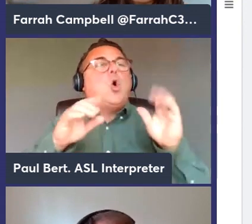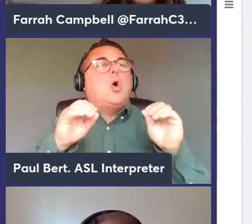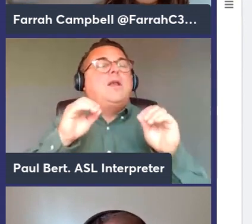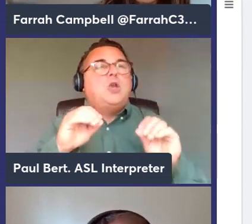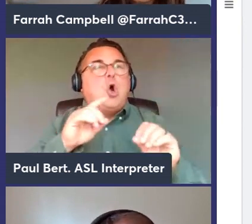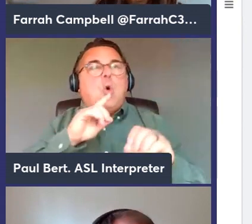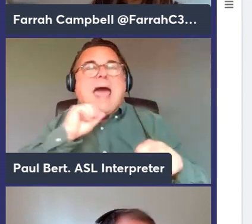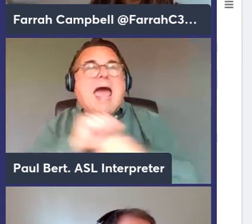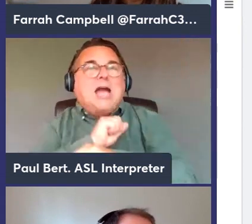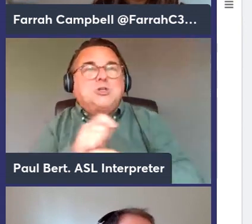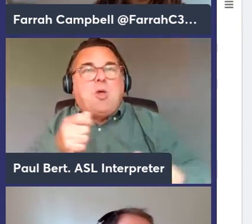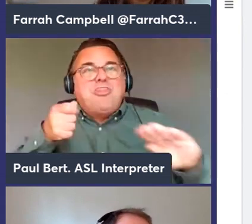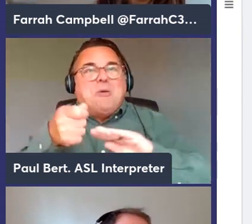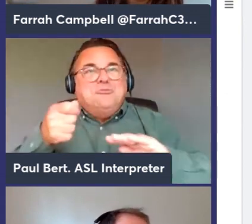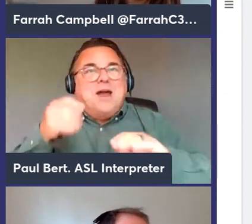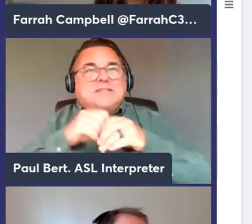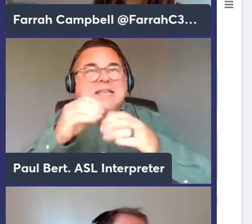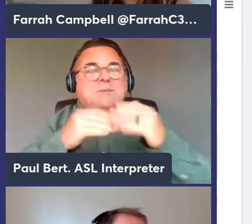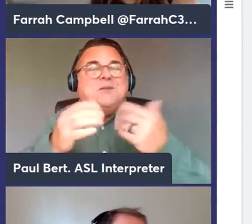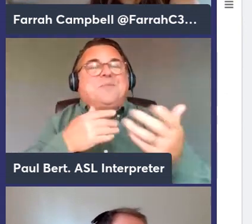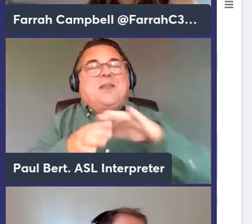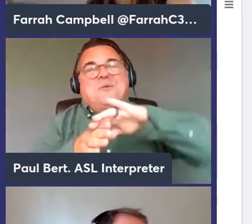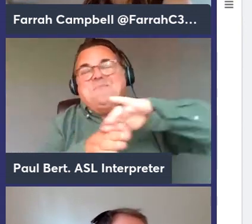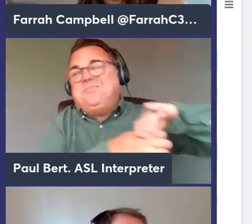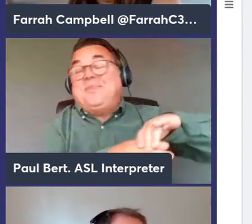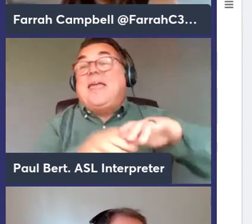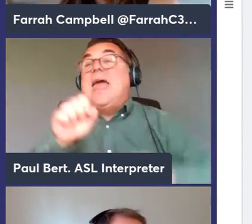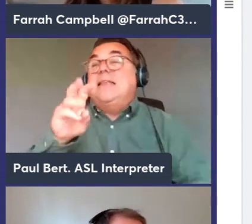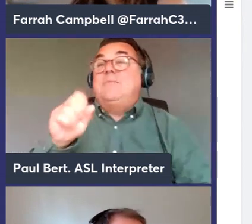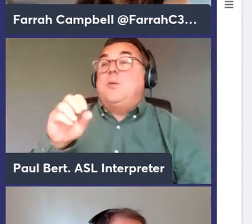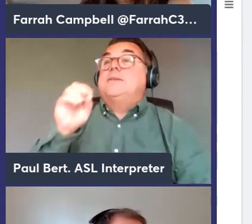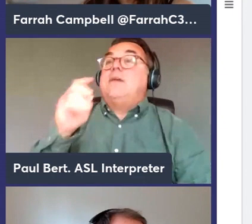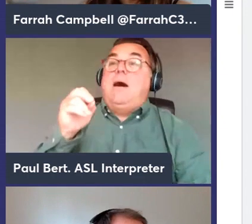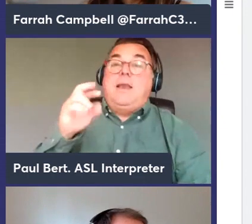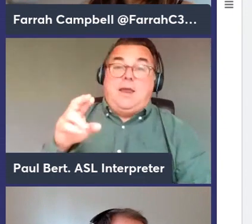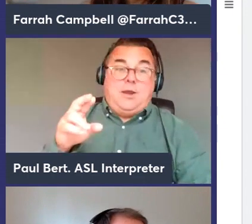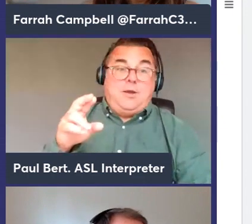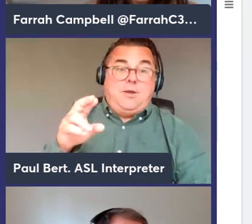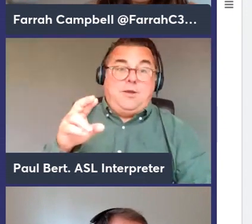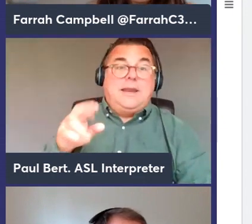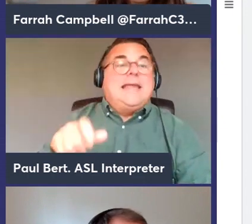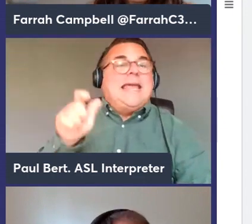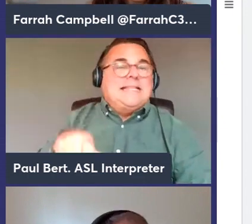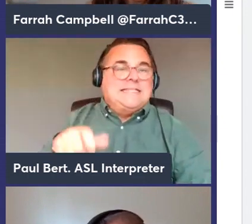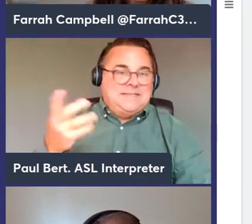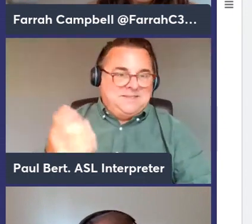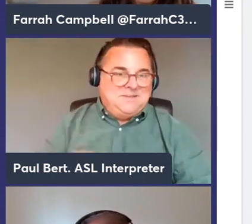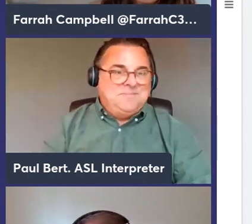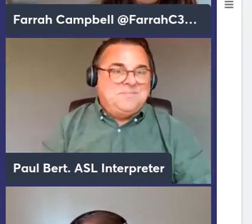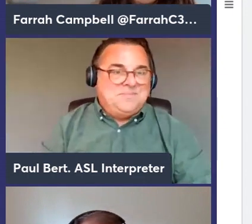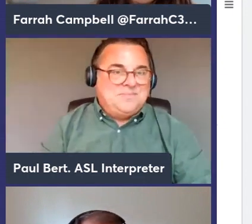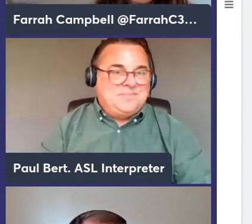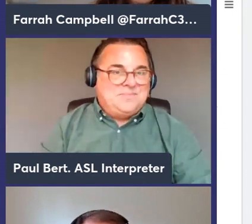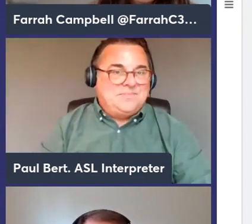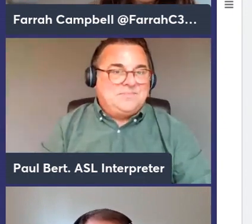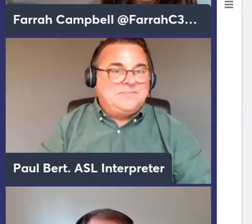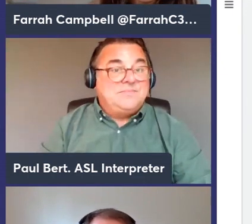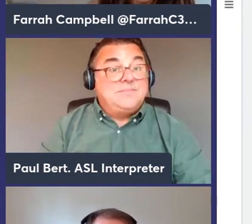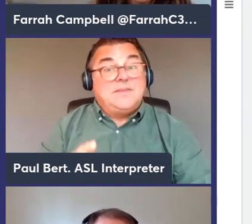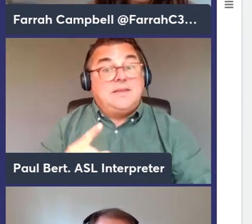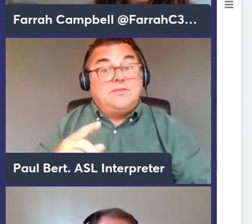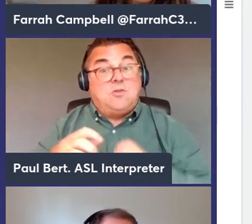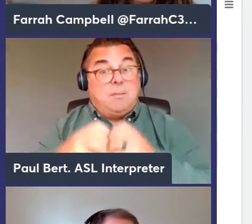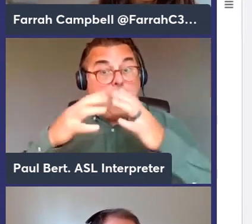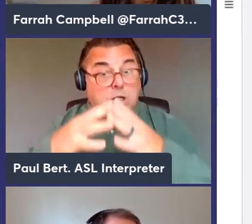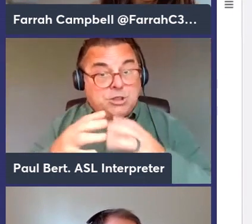facilities. Anyway, AWS On Air instance, right? So this is so I'm actually launching